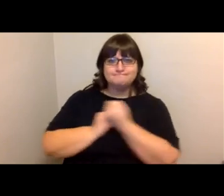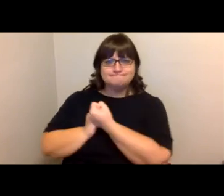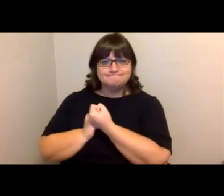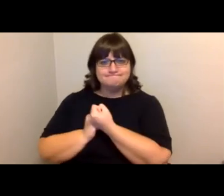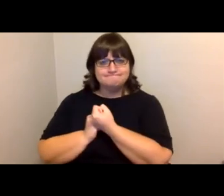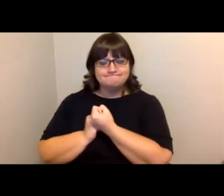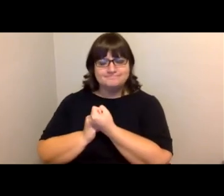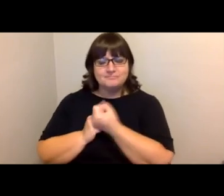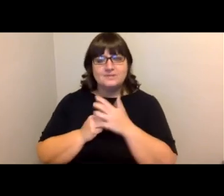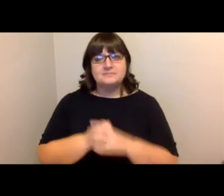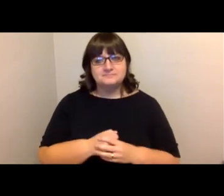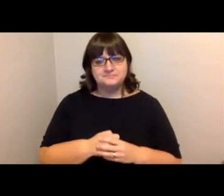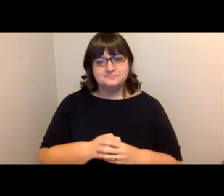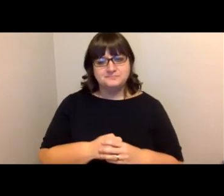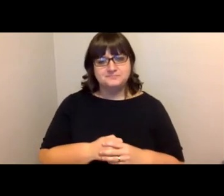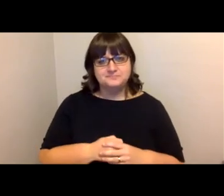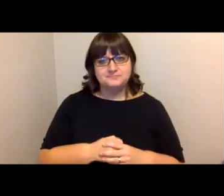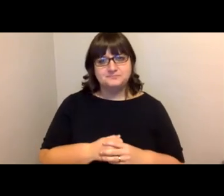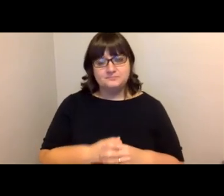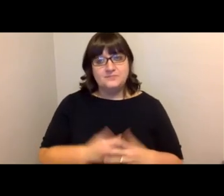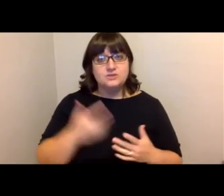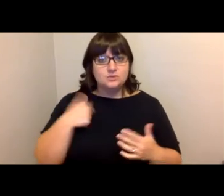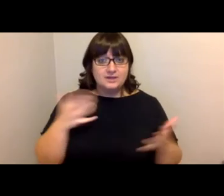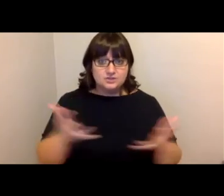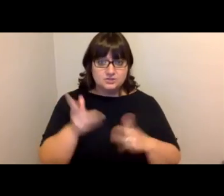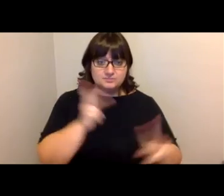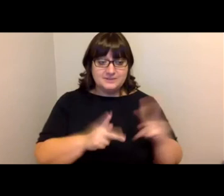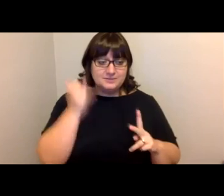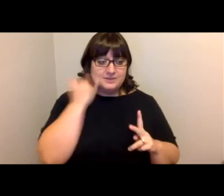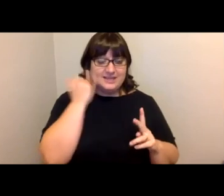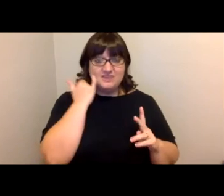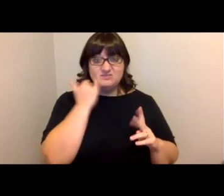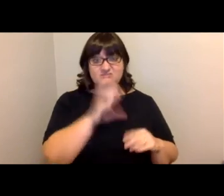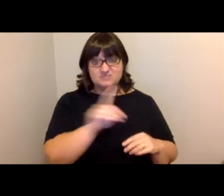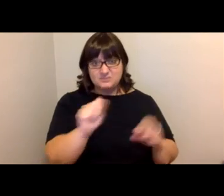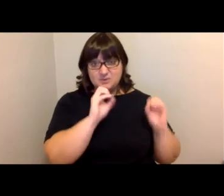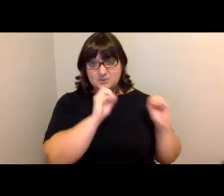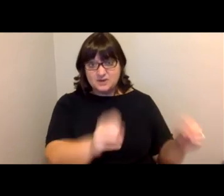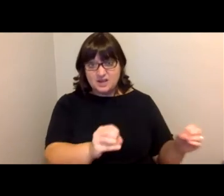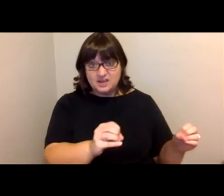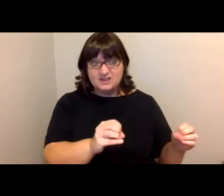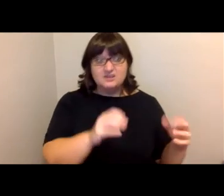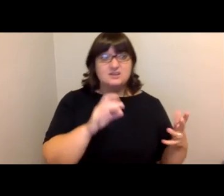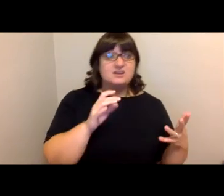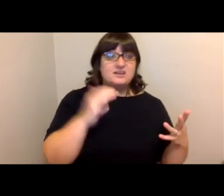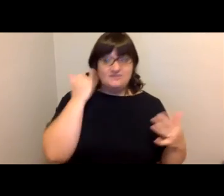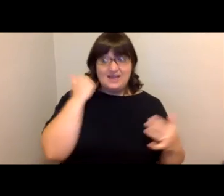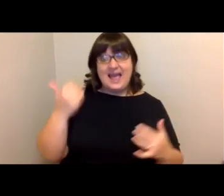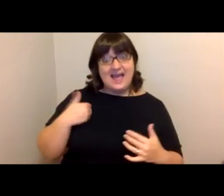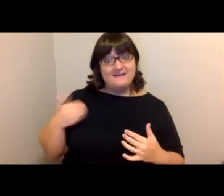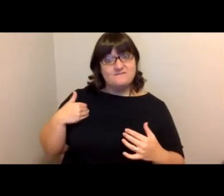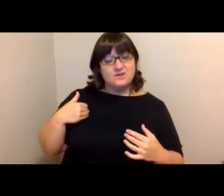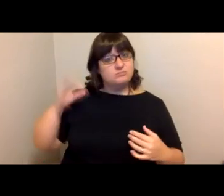I encourage folks that don't live with disability or don't live with chronic illness or have access to some sorts of able-bodied privilege to